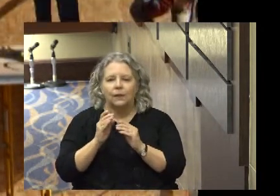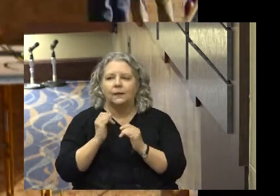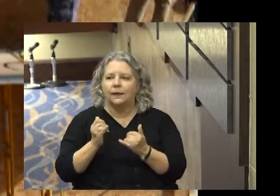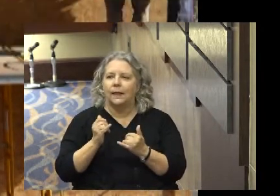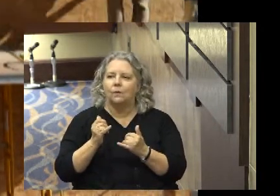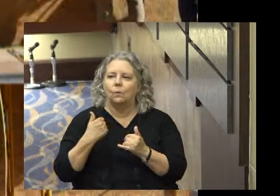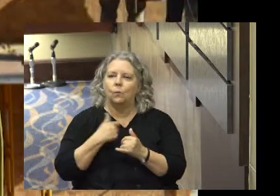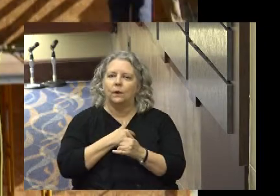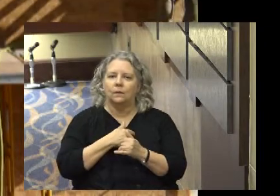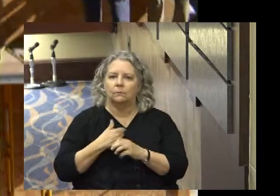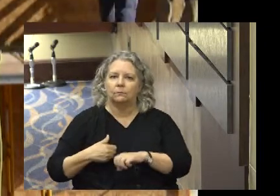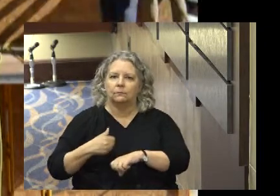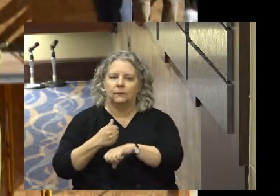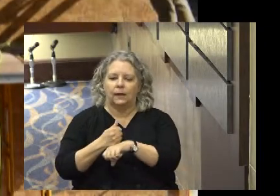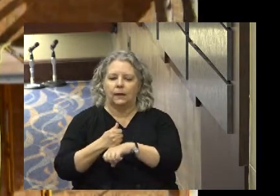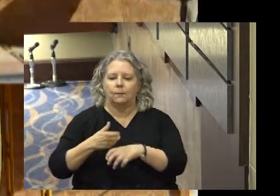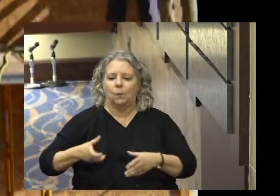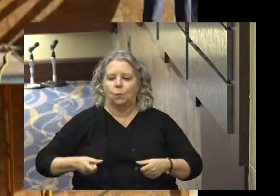Ramp Project.